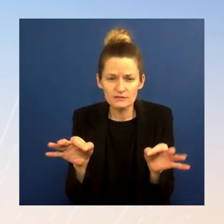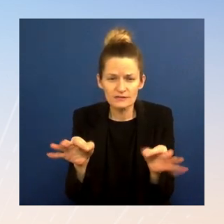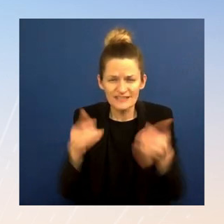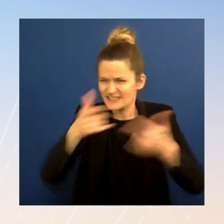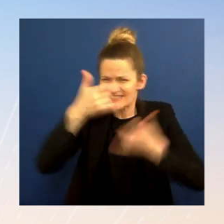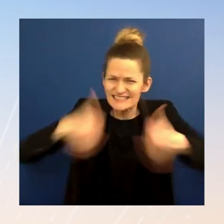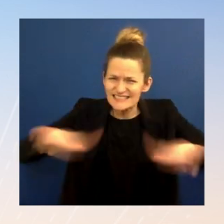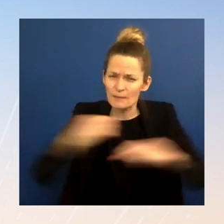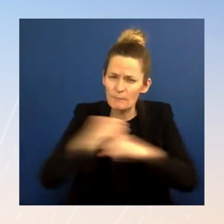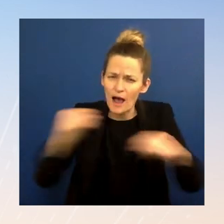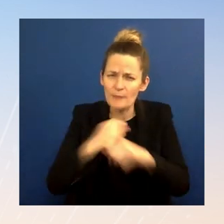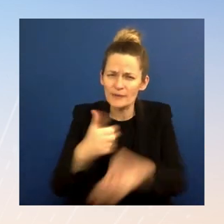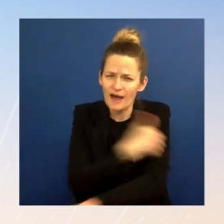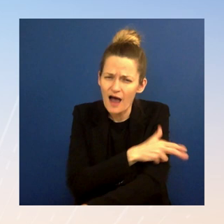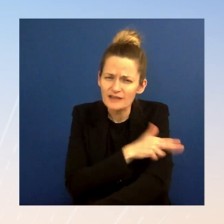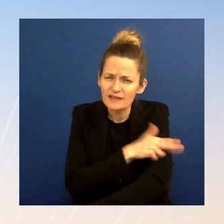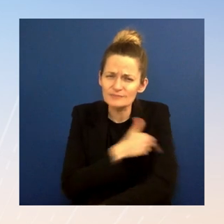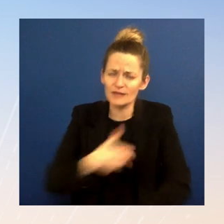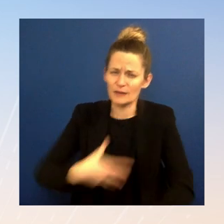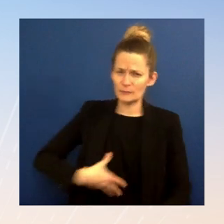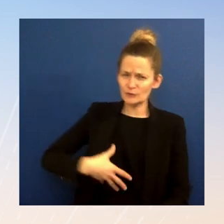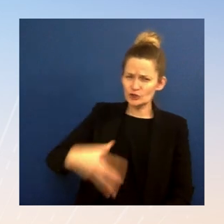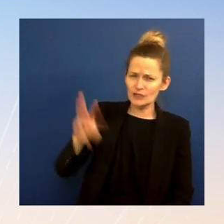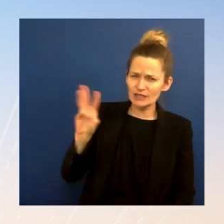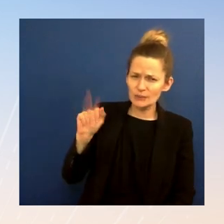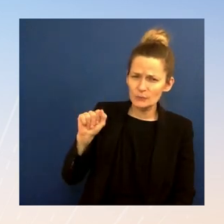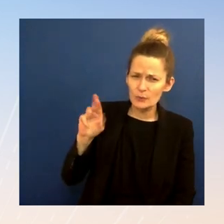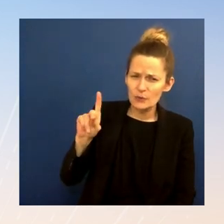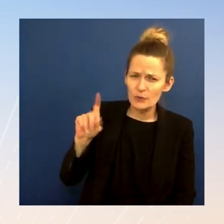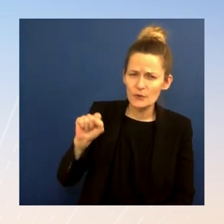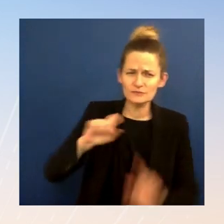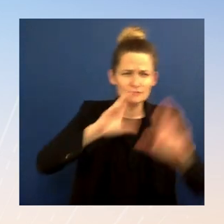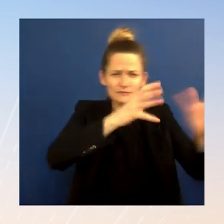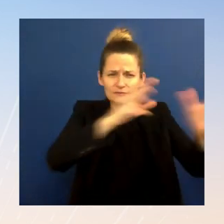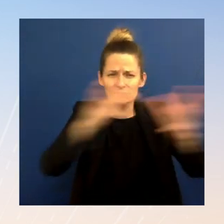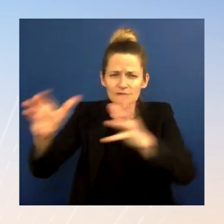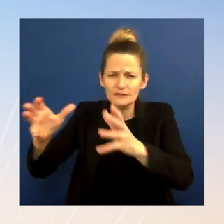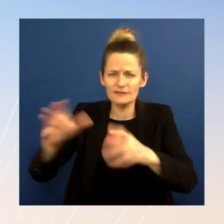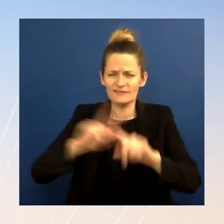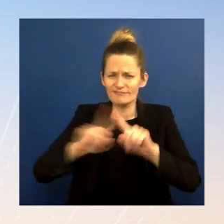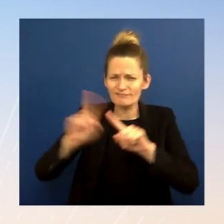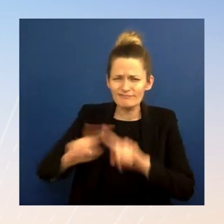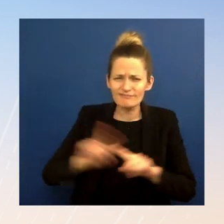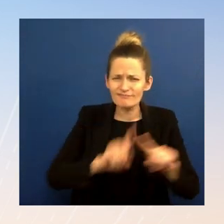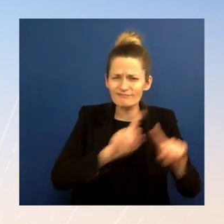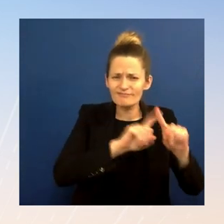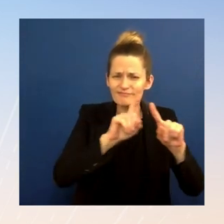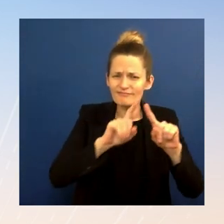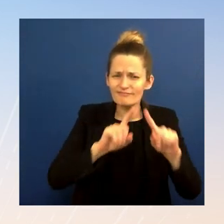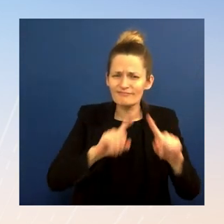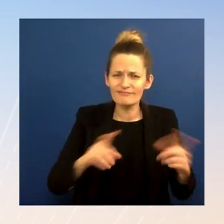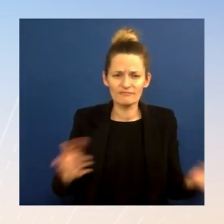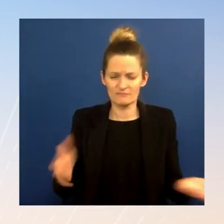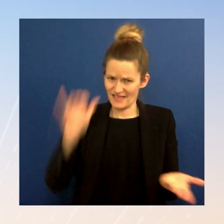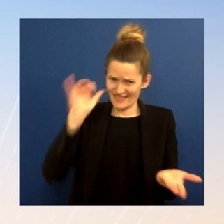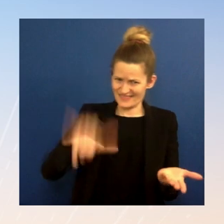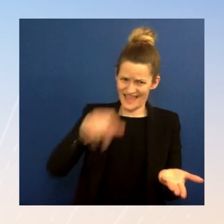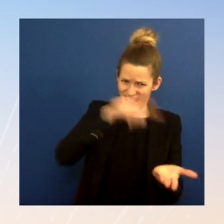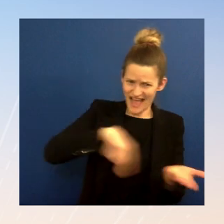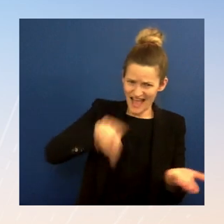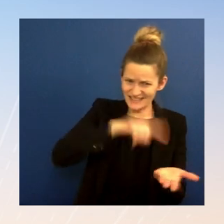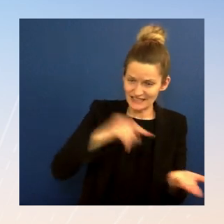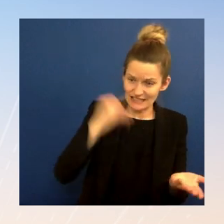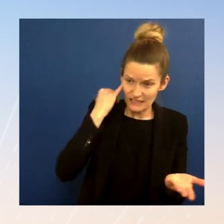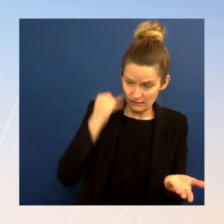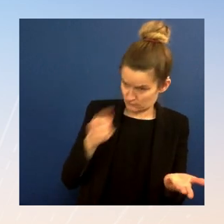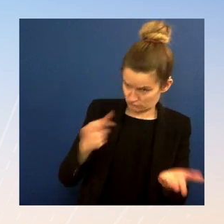legal process that is important to continue, that we have at the State Department, that is ongoing, that Secretary Blinken spoke about.